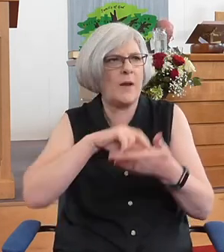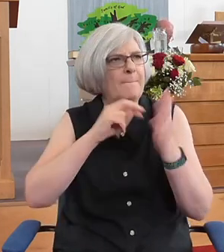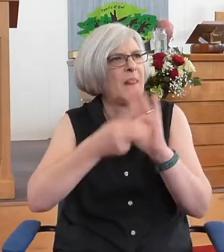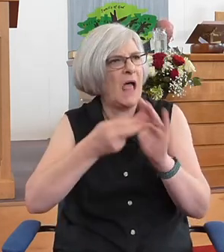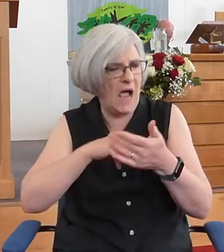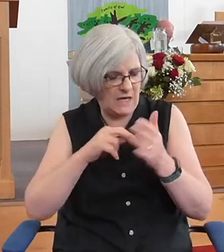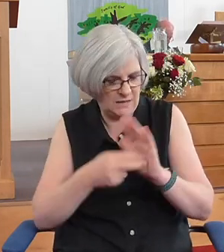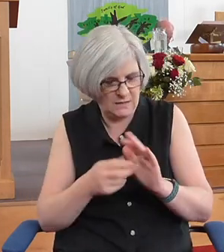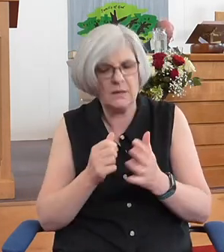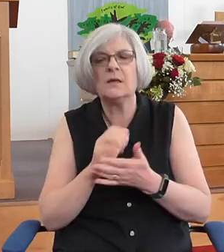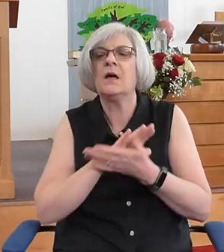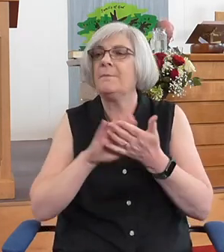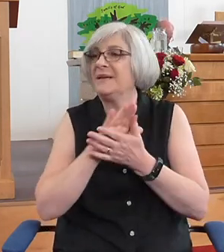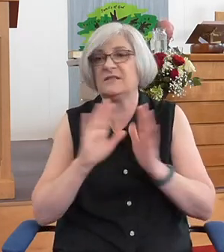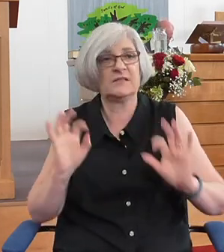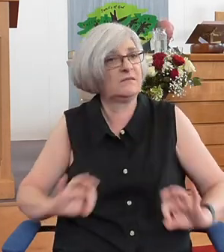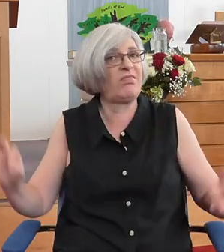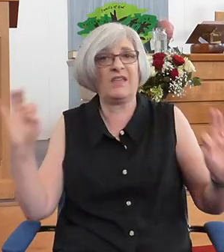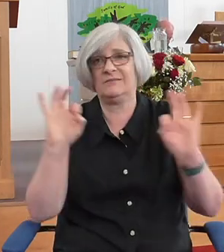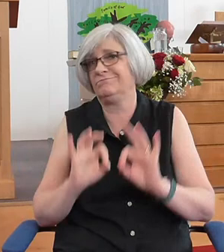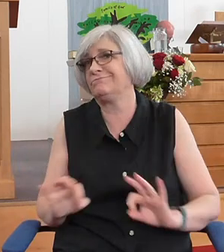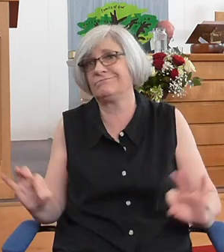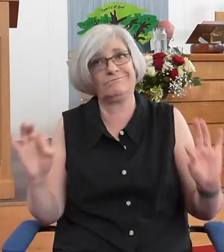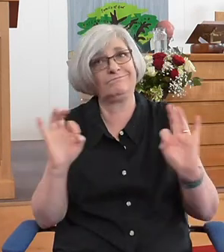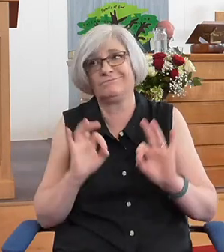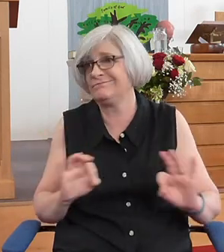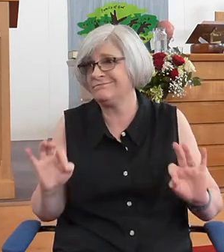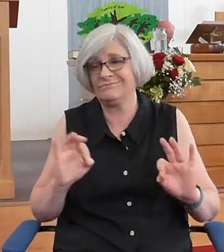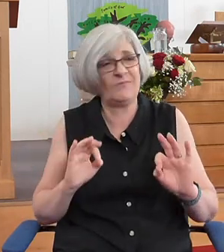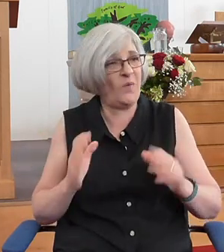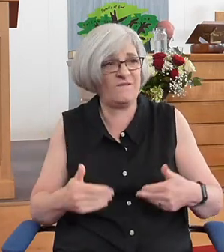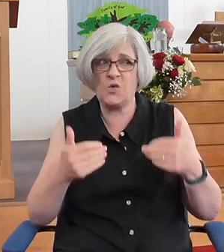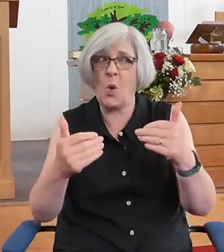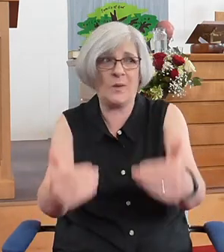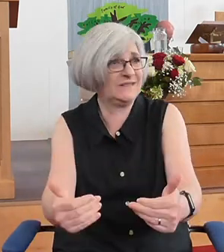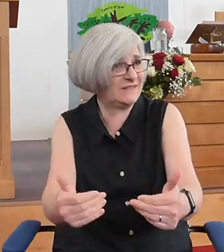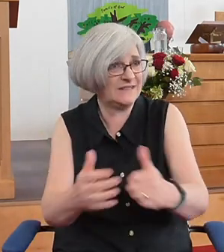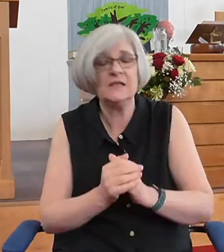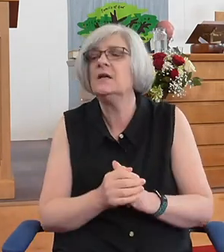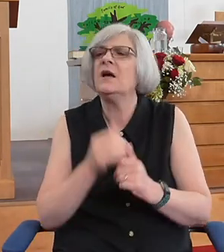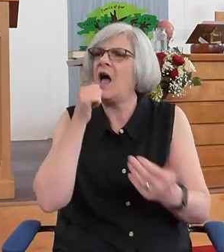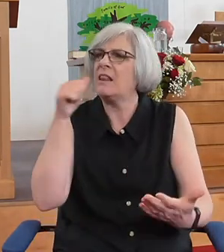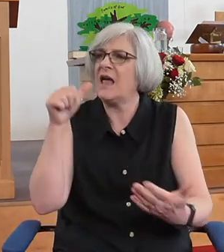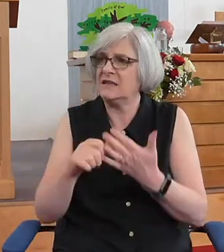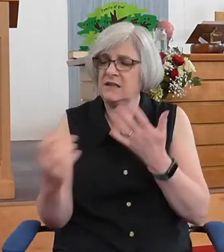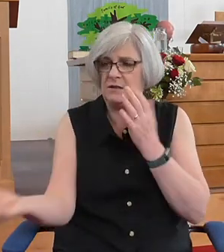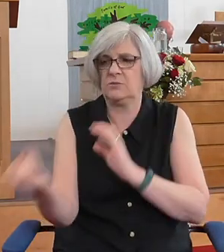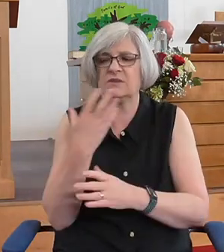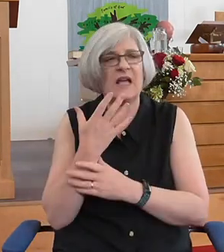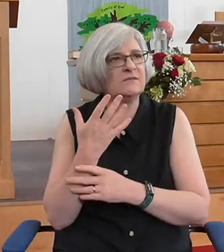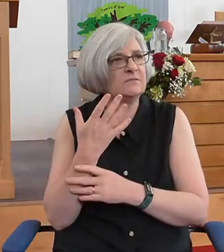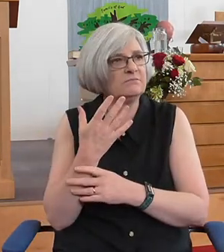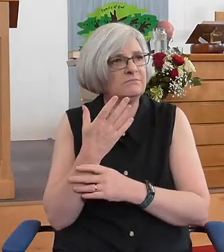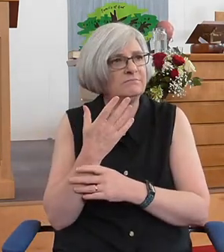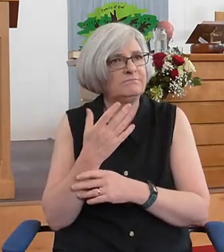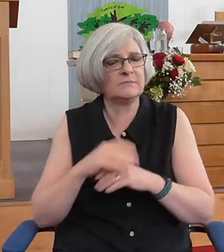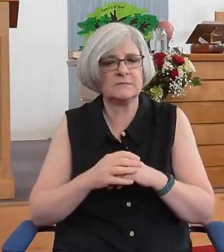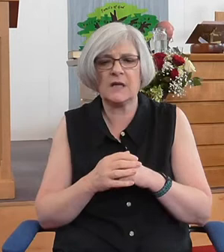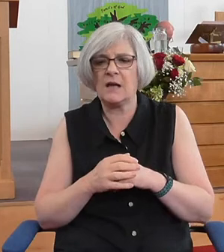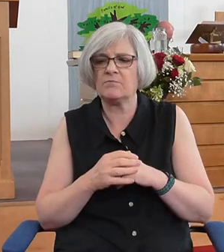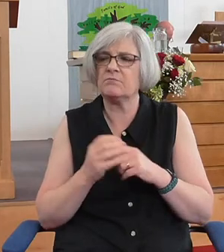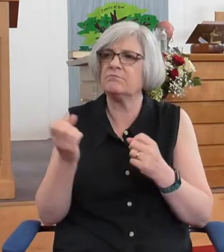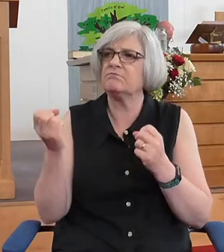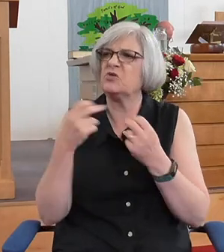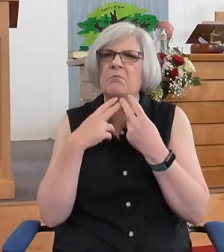is that there is no update other than a letter that was sent out to presbyters. That's people like ministers